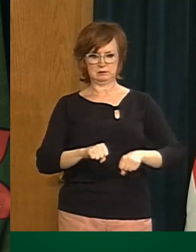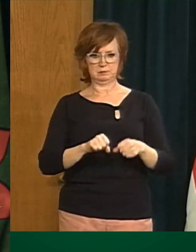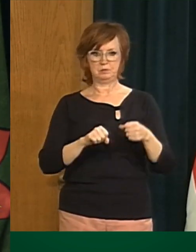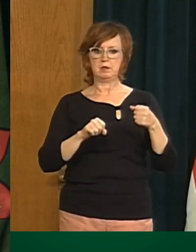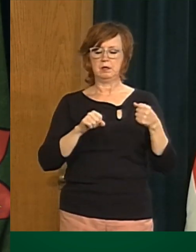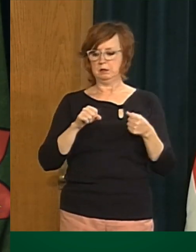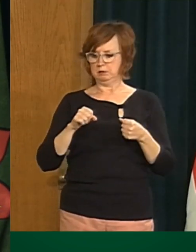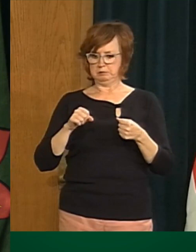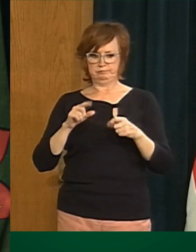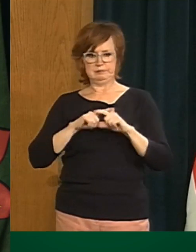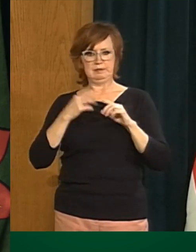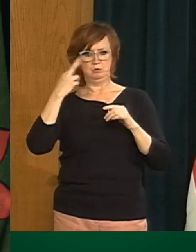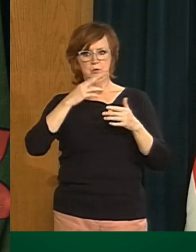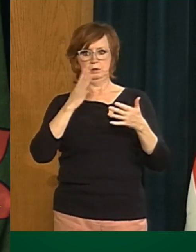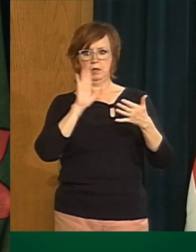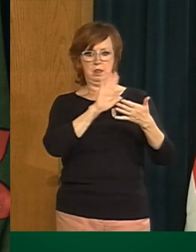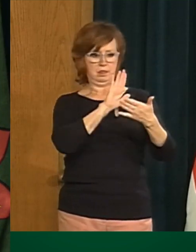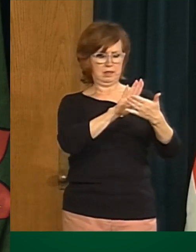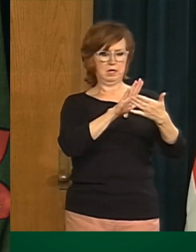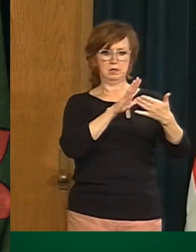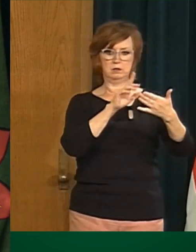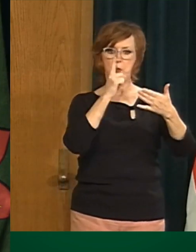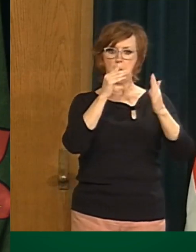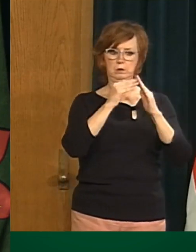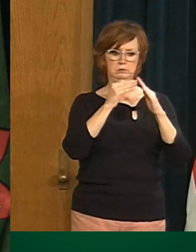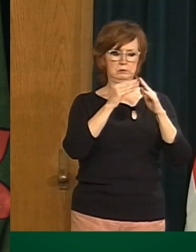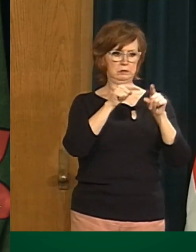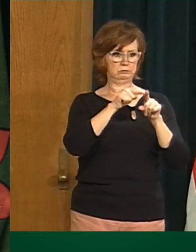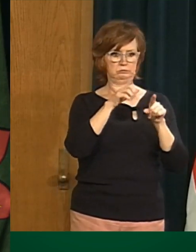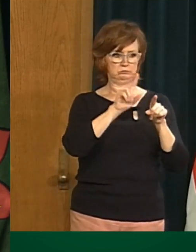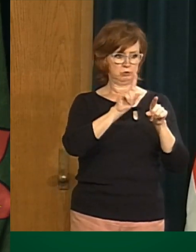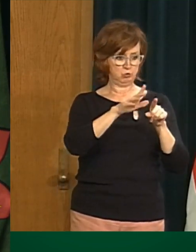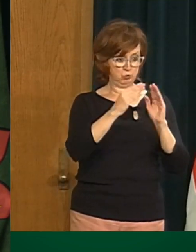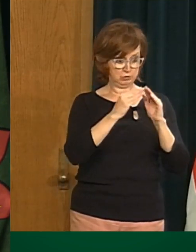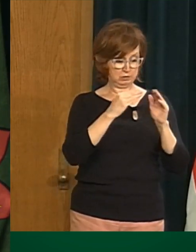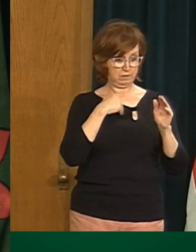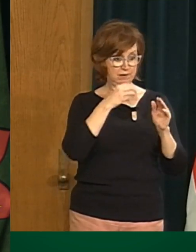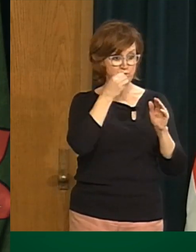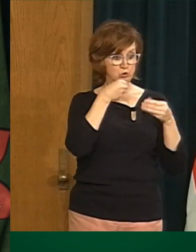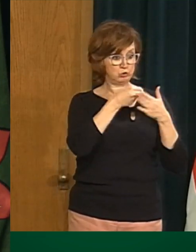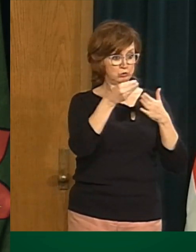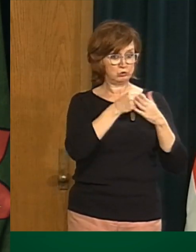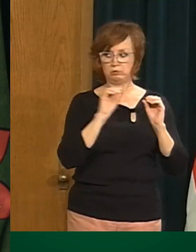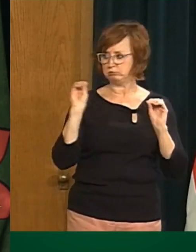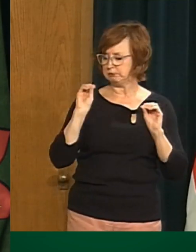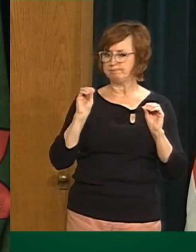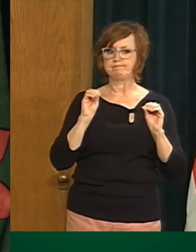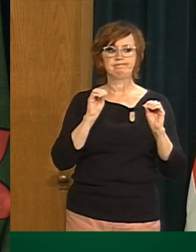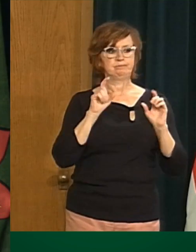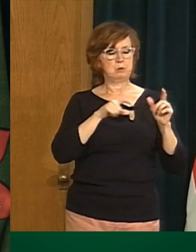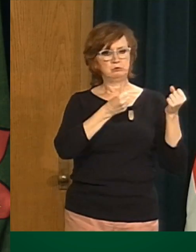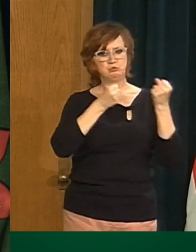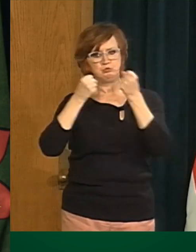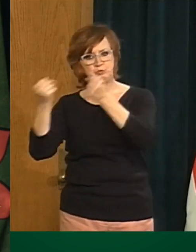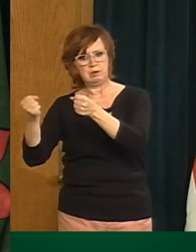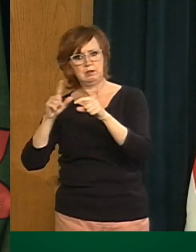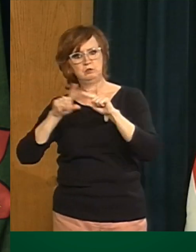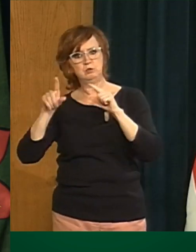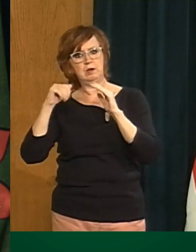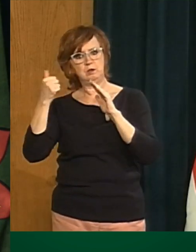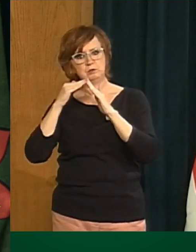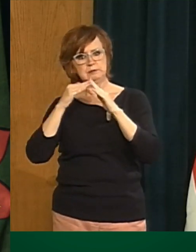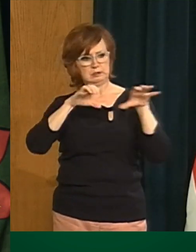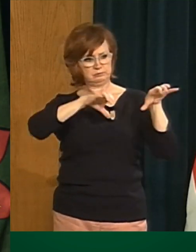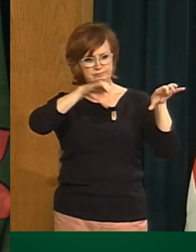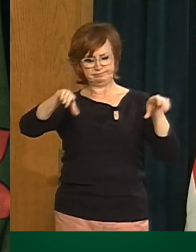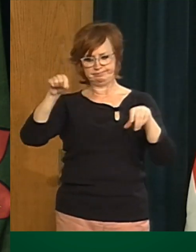store. So you need to go to a neighboring community to actually access your groceries. The northern communities bring a much different dynamic, if you